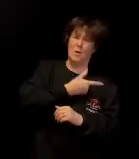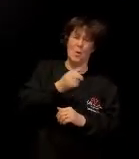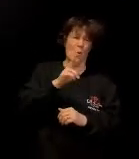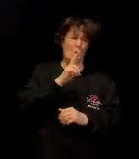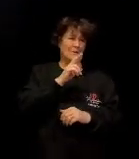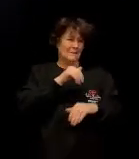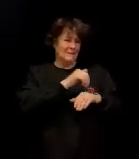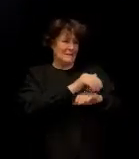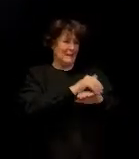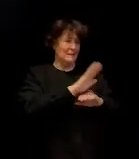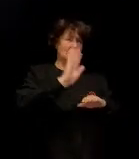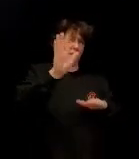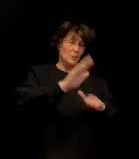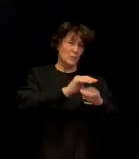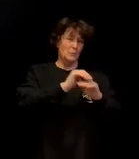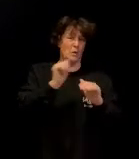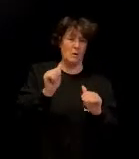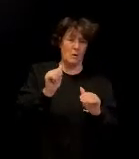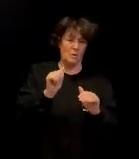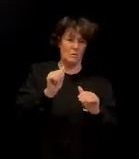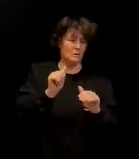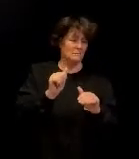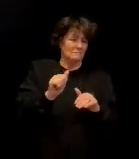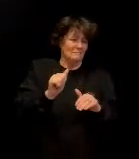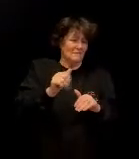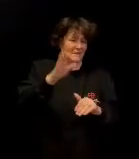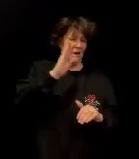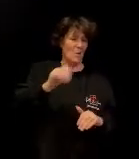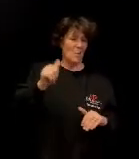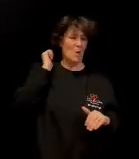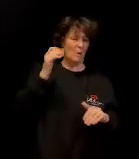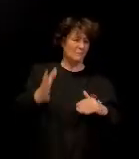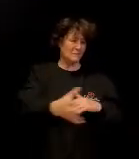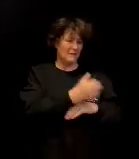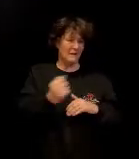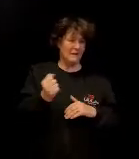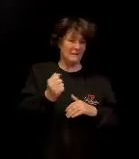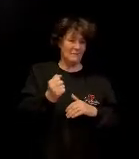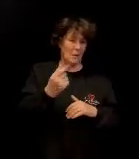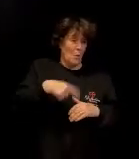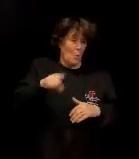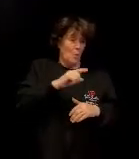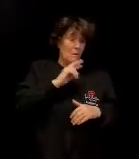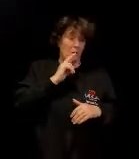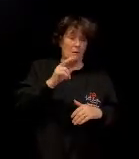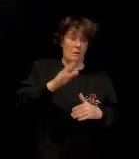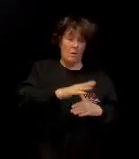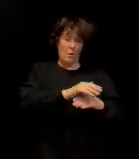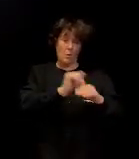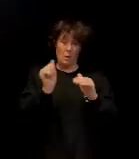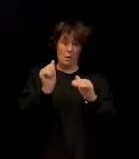His call." Amen. We are called.